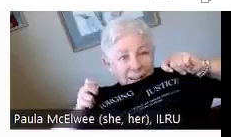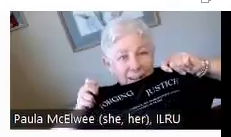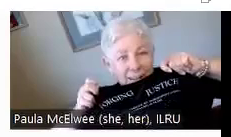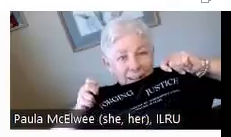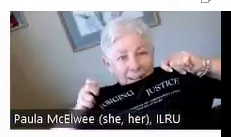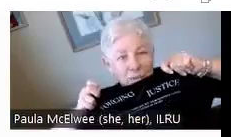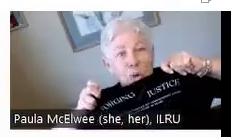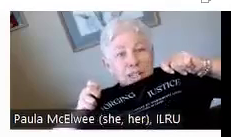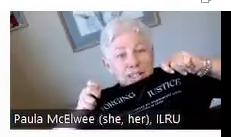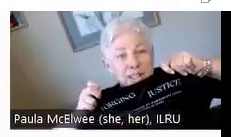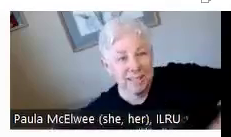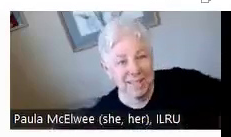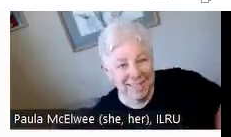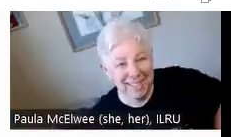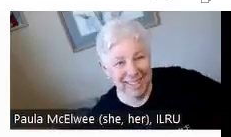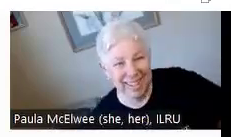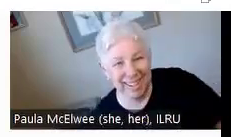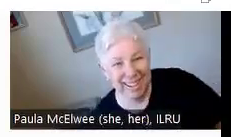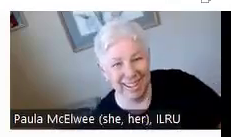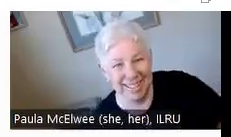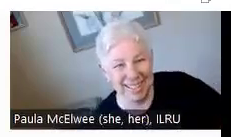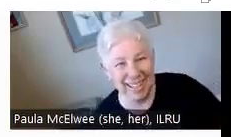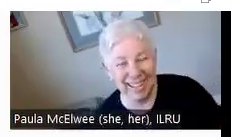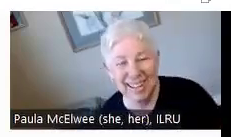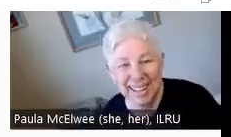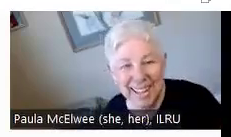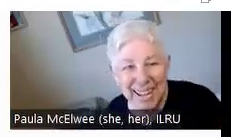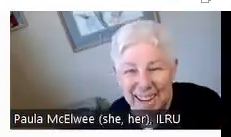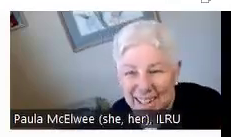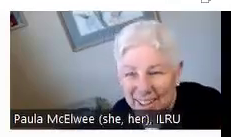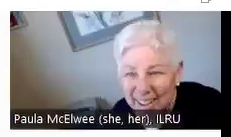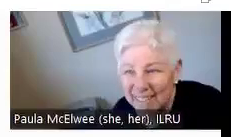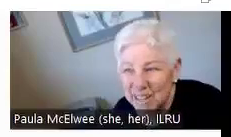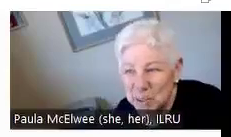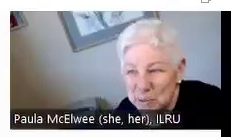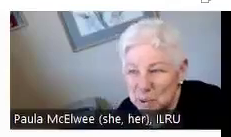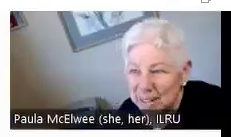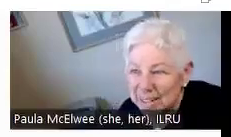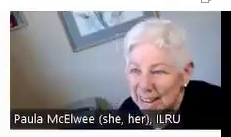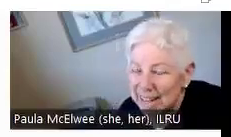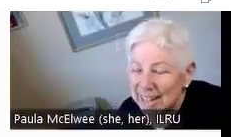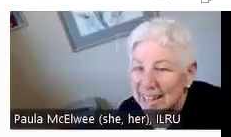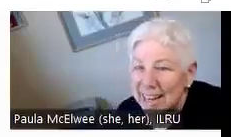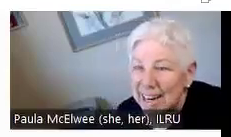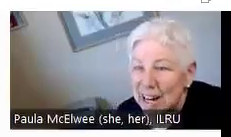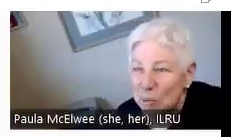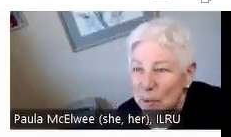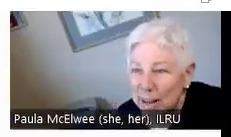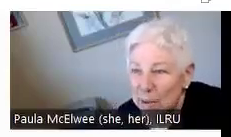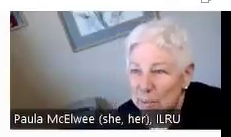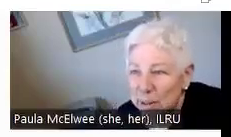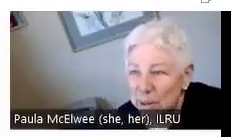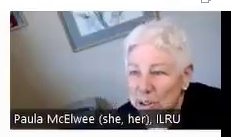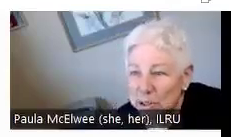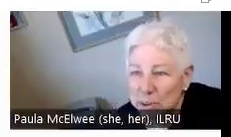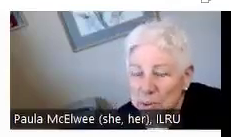of, forging justice, kind of see that. And that's what I'm wearing today.